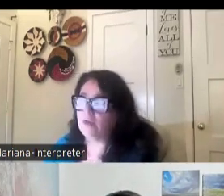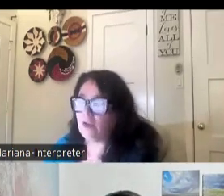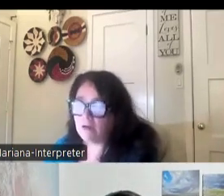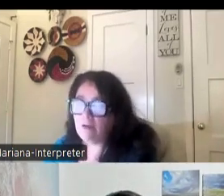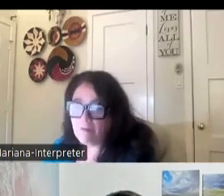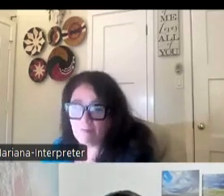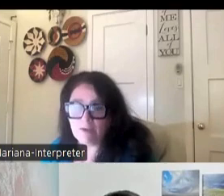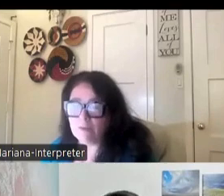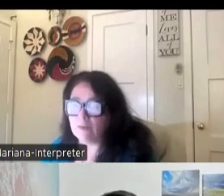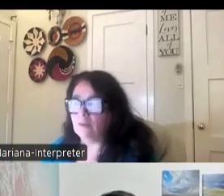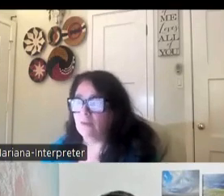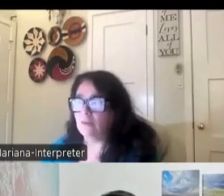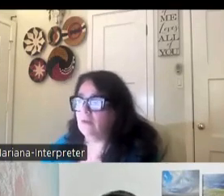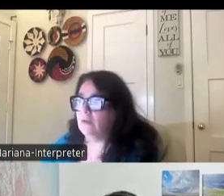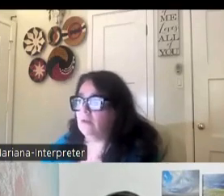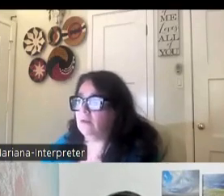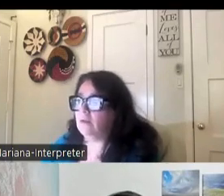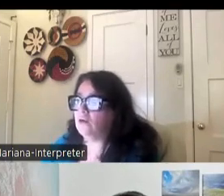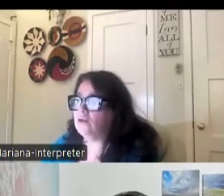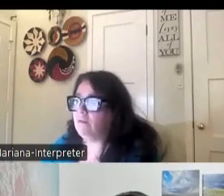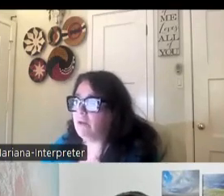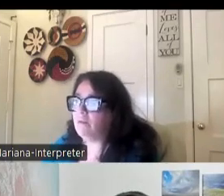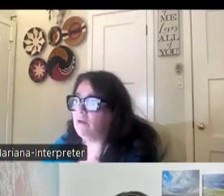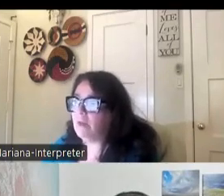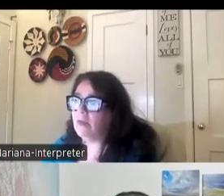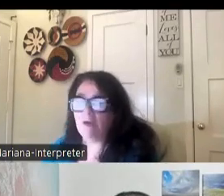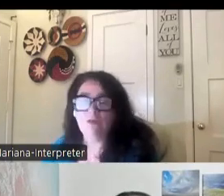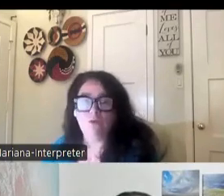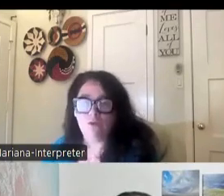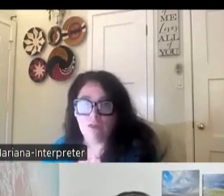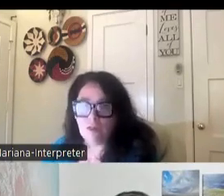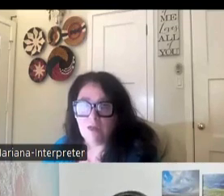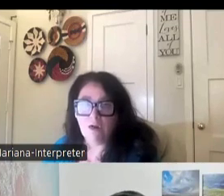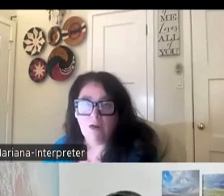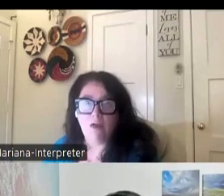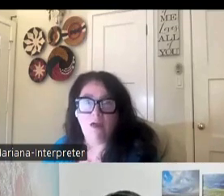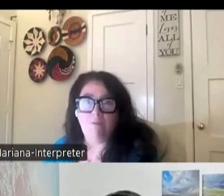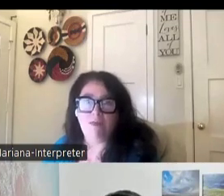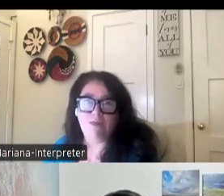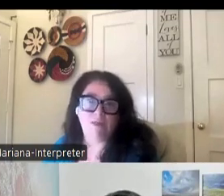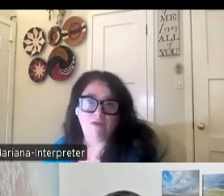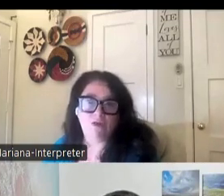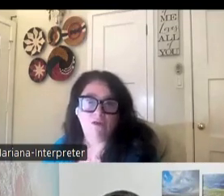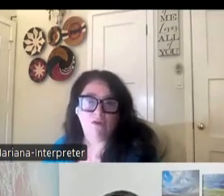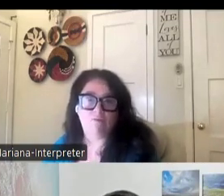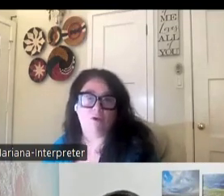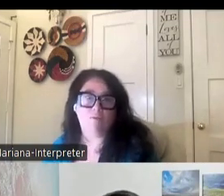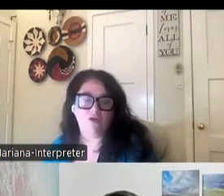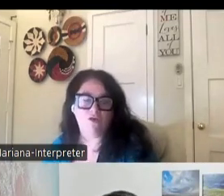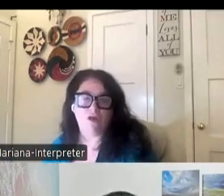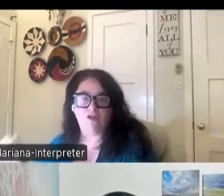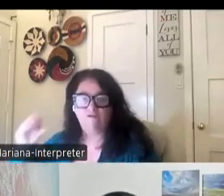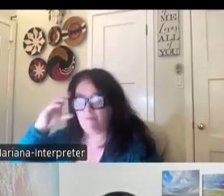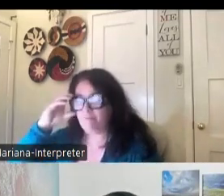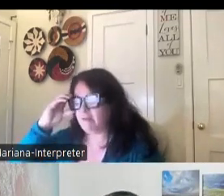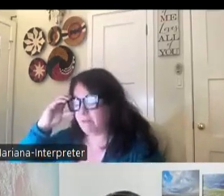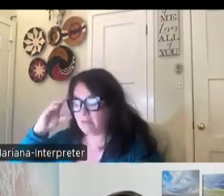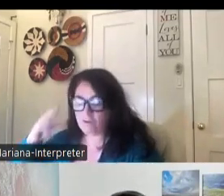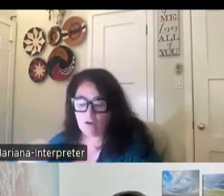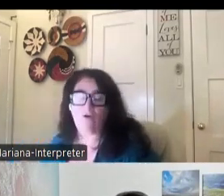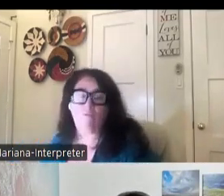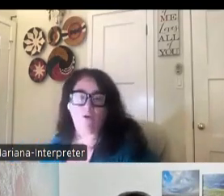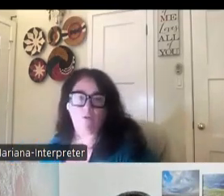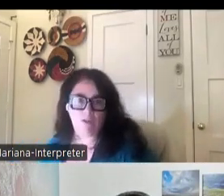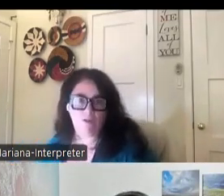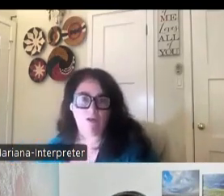As I suggested, we don't really know what's going to happen with California's average precipitation, and yet we're quite sure that the driest dries will be